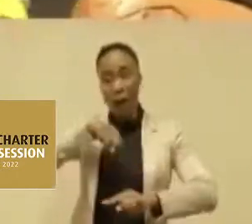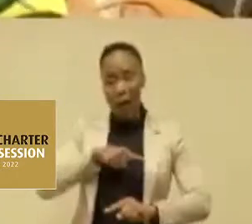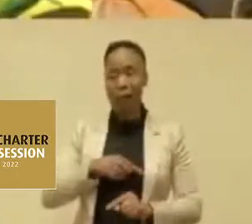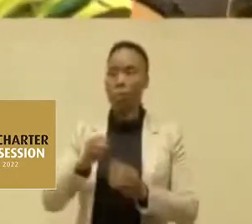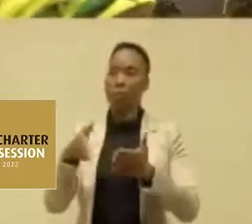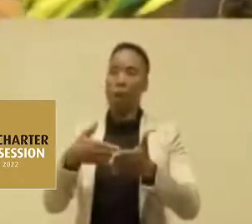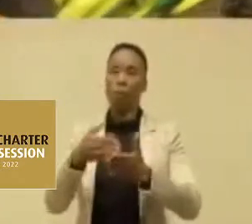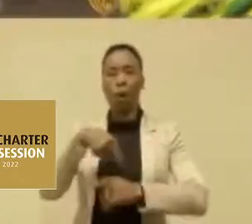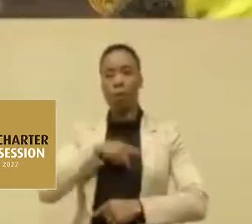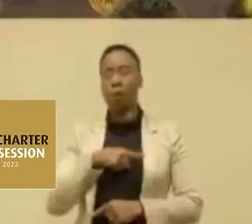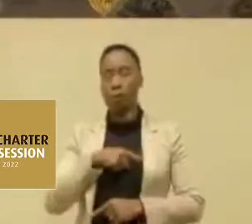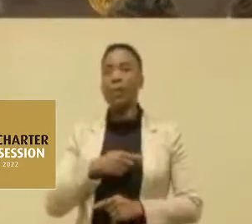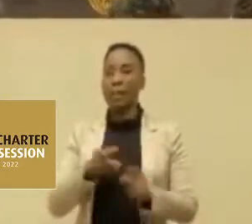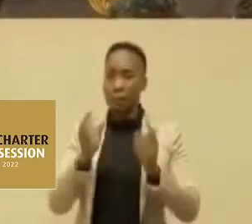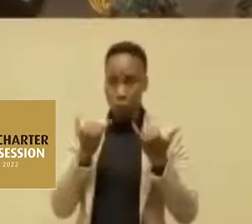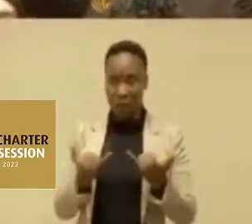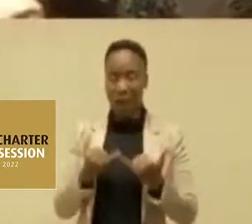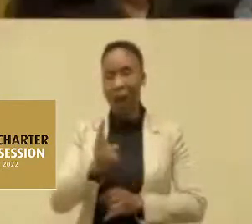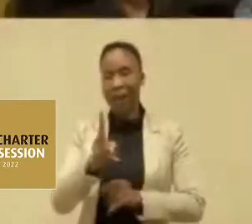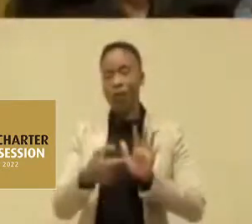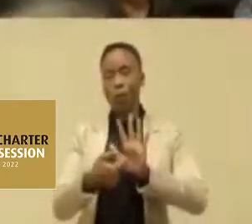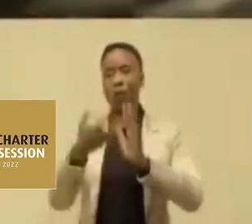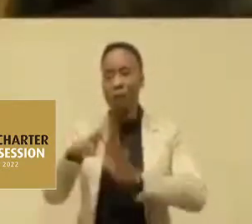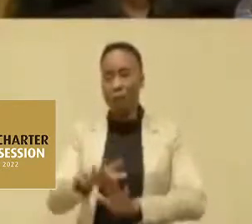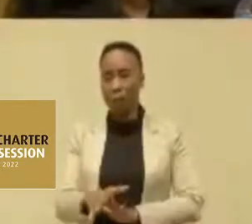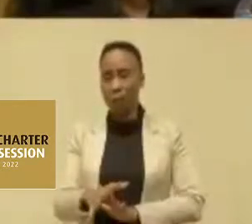again is it